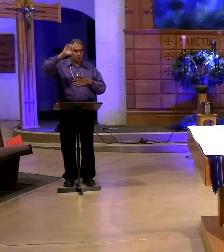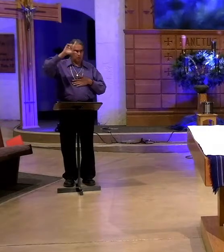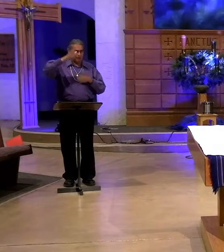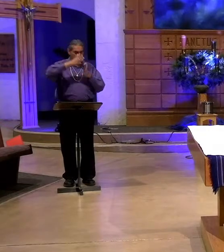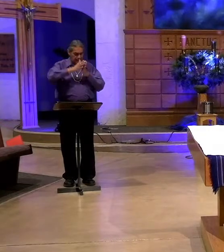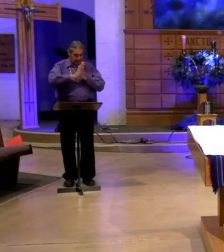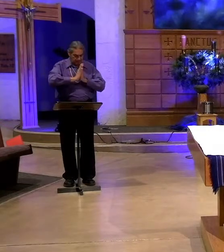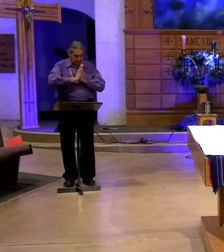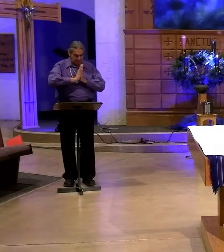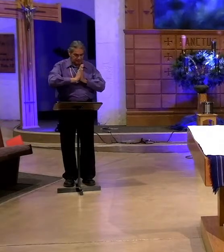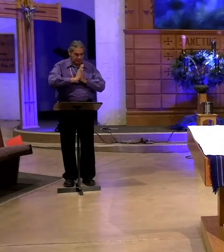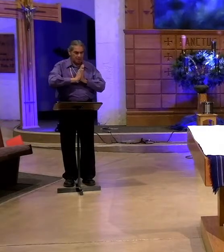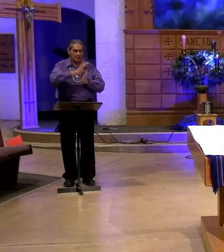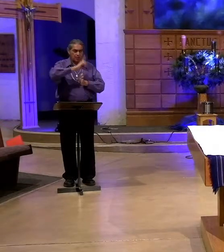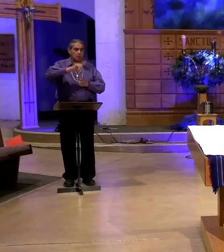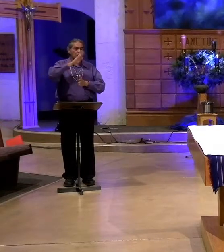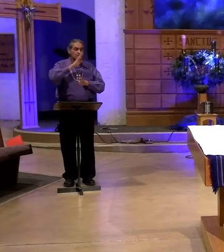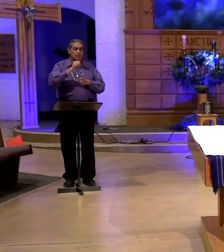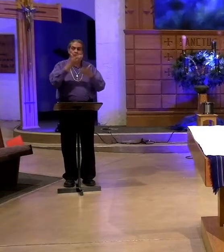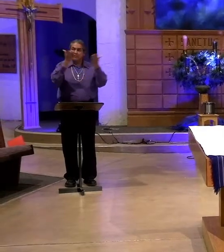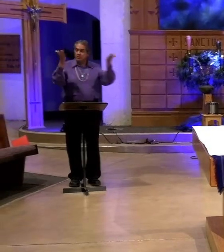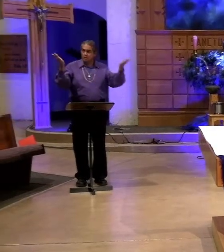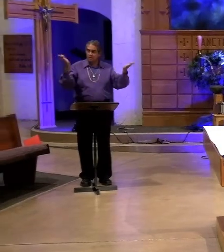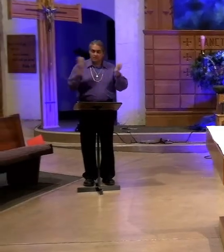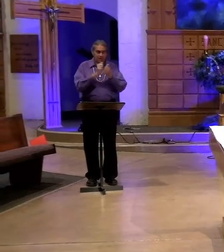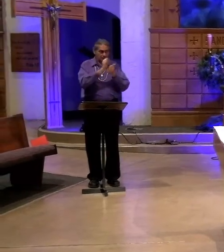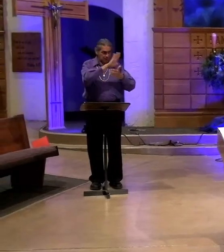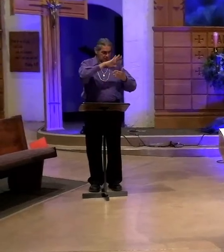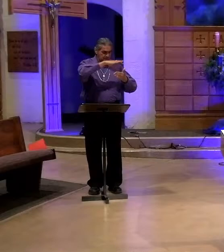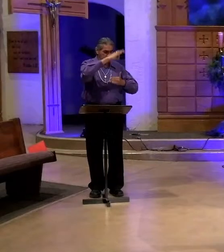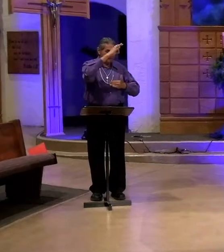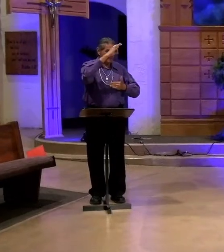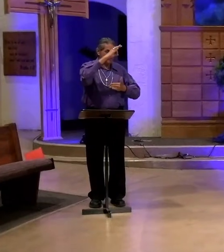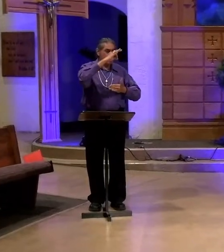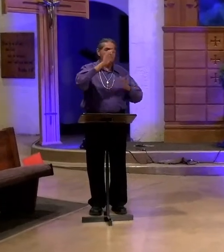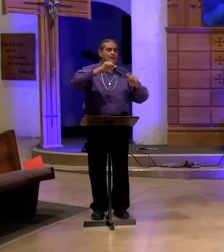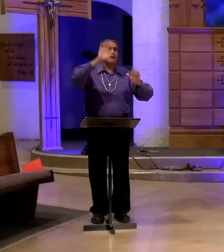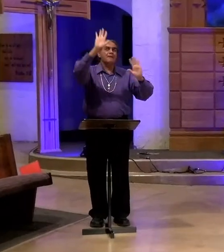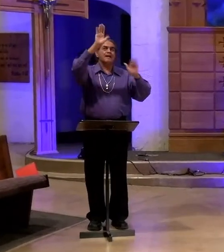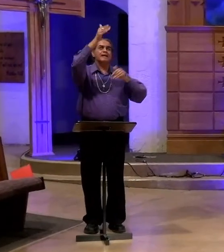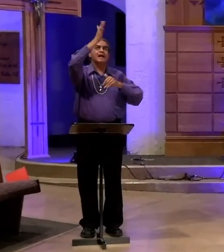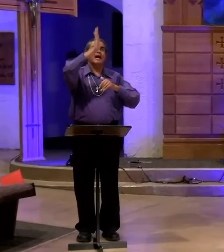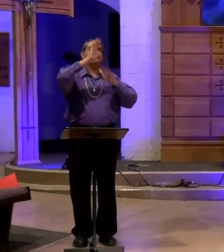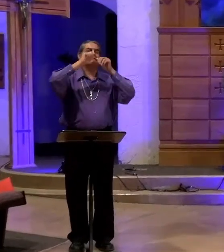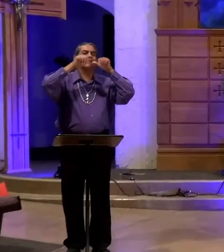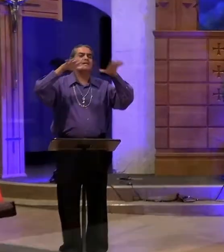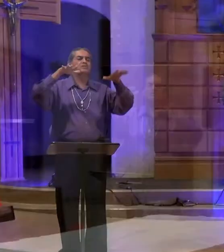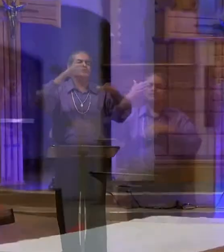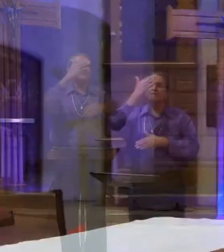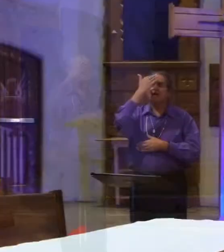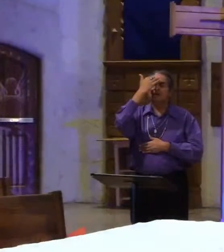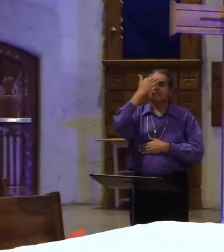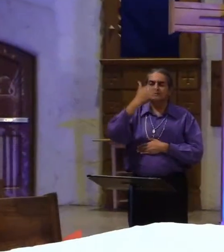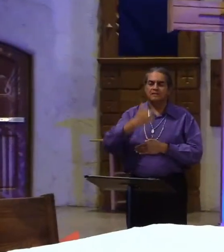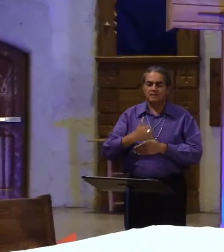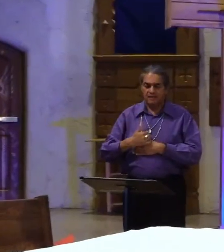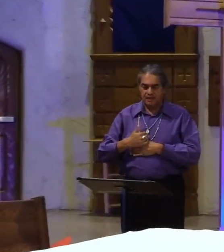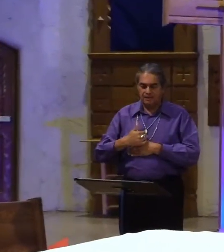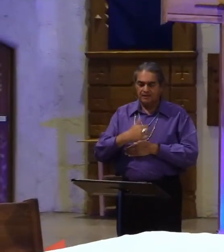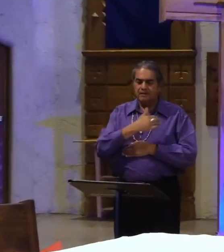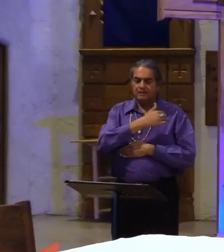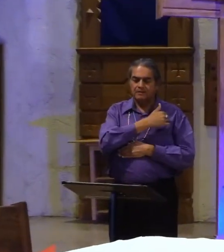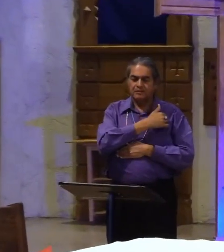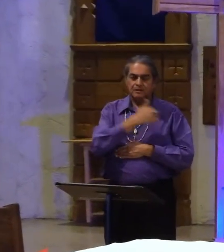Amen. The Lord be with you. May Almighty God bless you, the Father, the